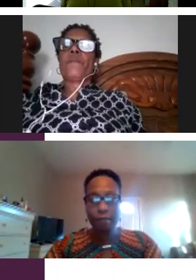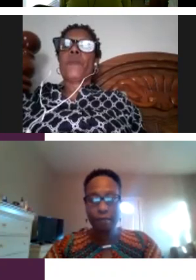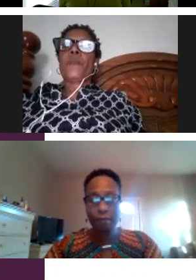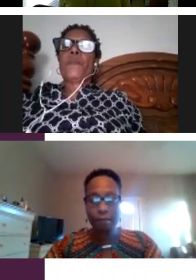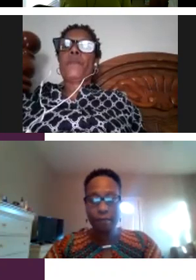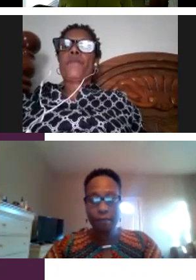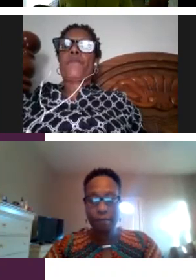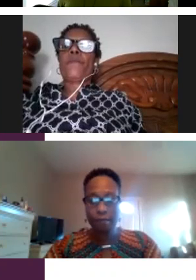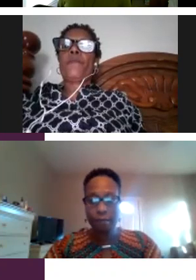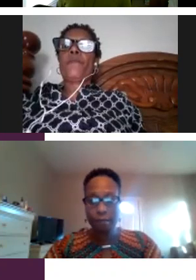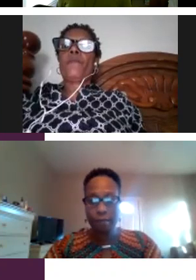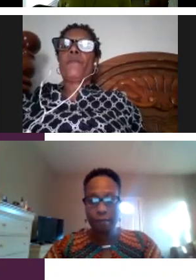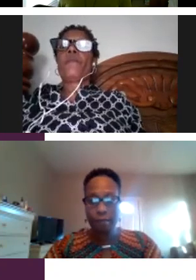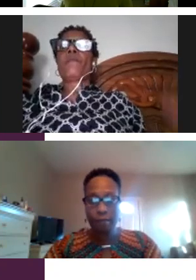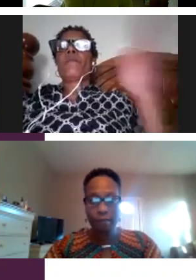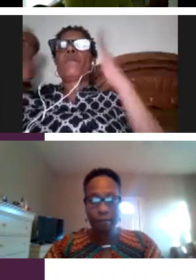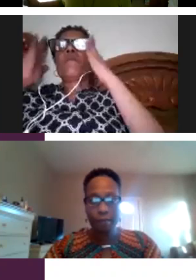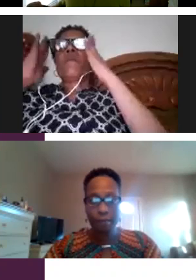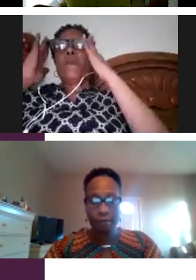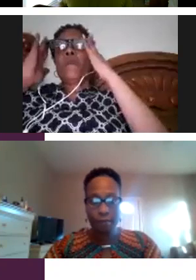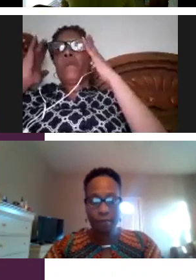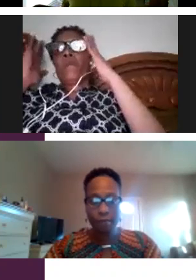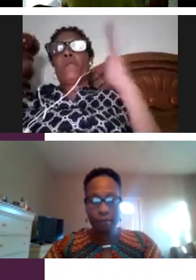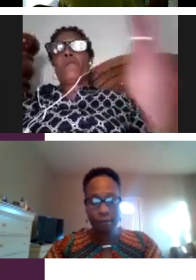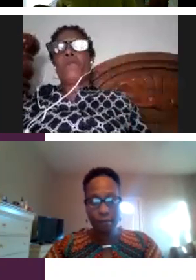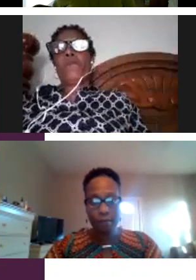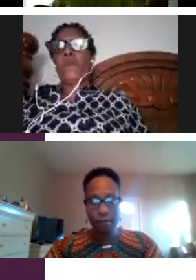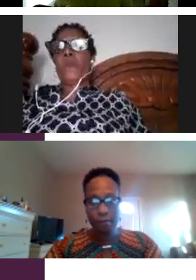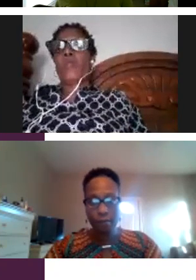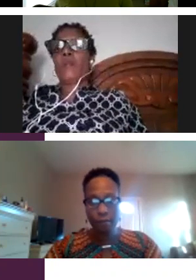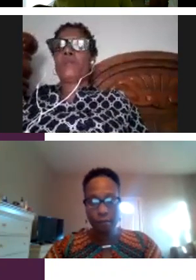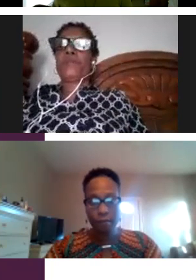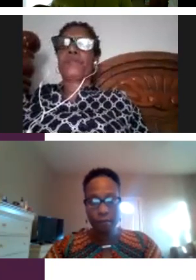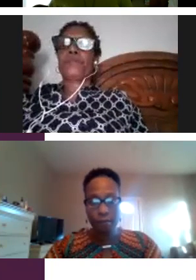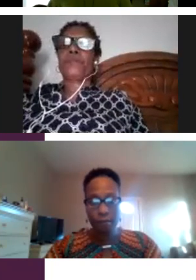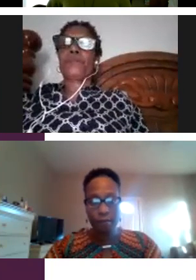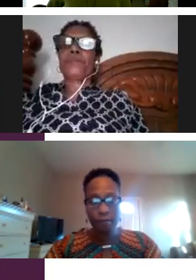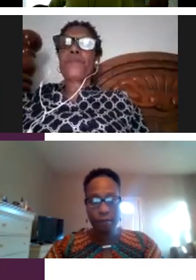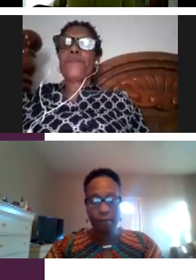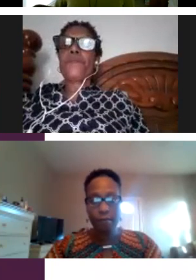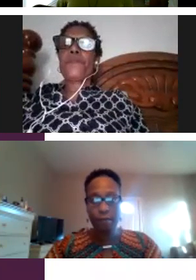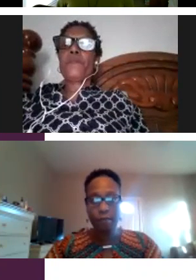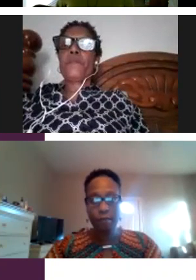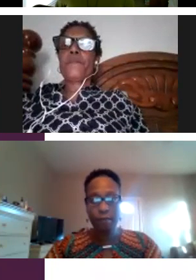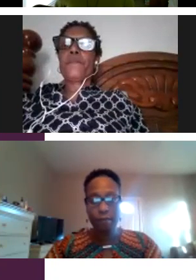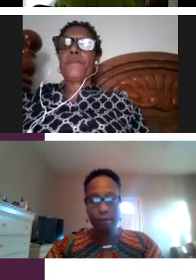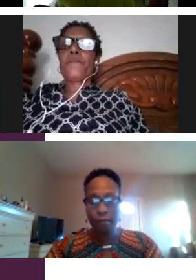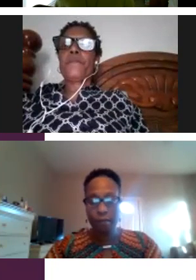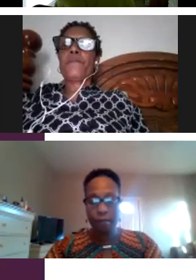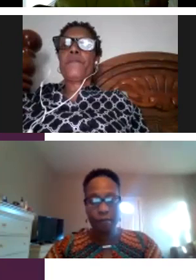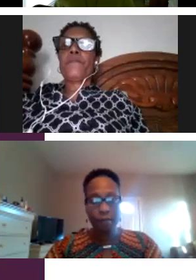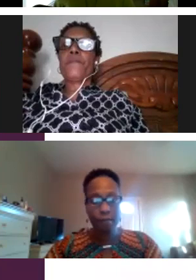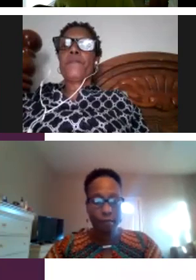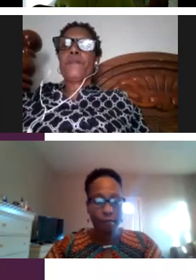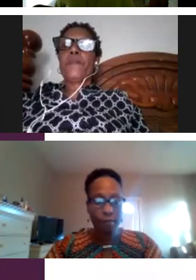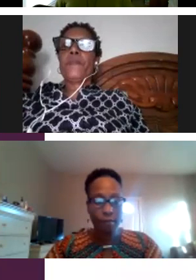So National Women and Girls HIV AIDS Awareness Day has been around since 2005. This is the 15th year that it's been